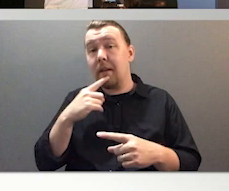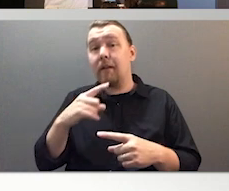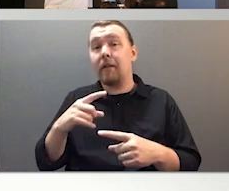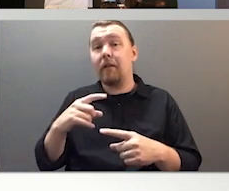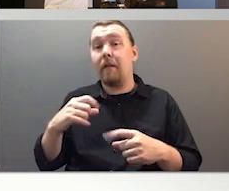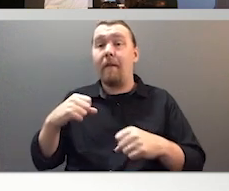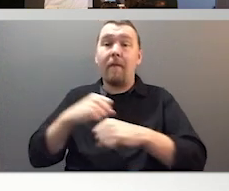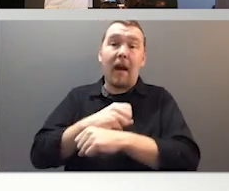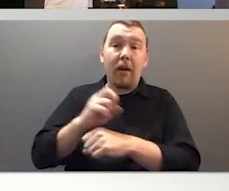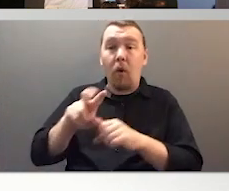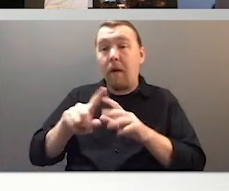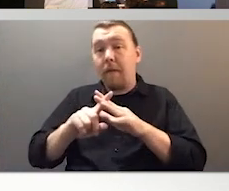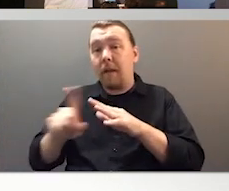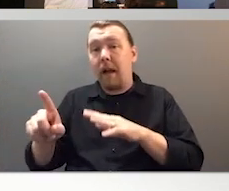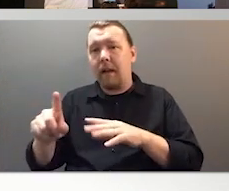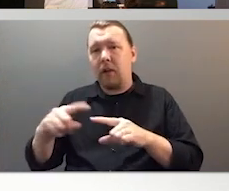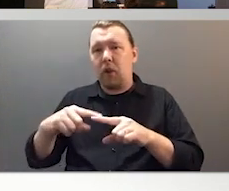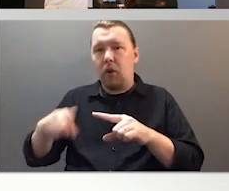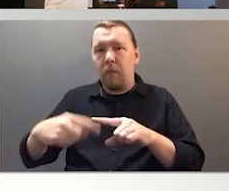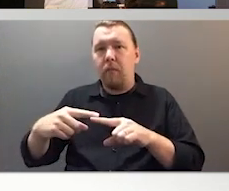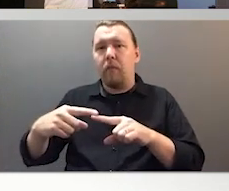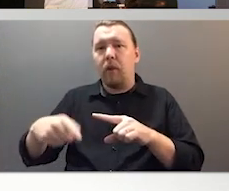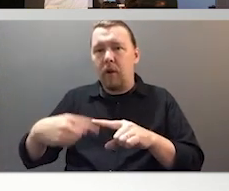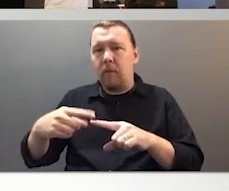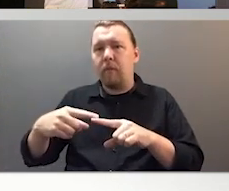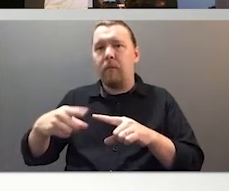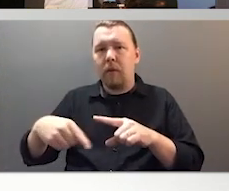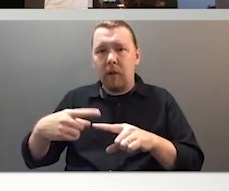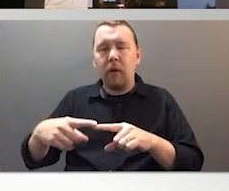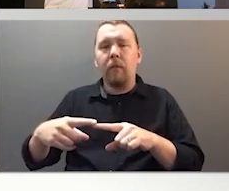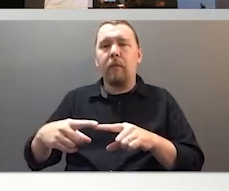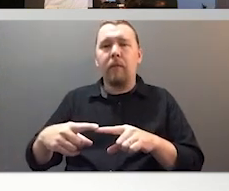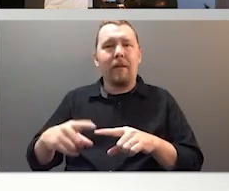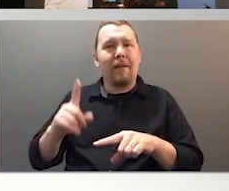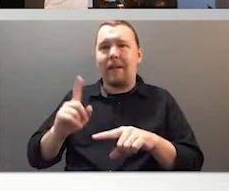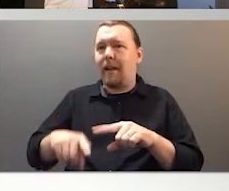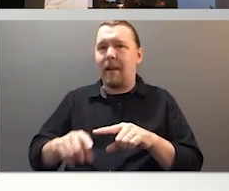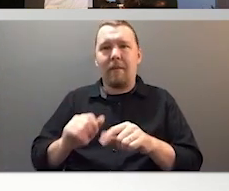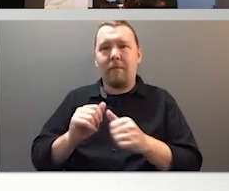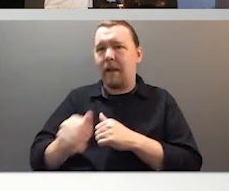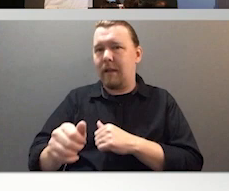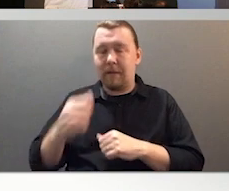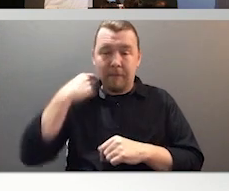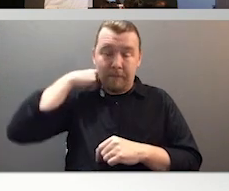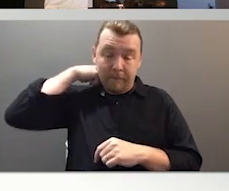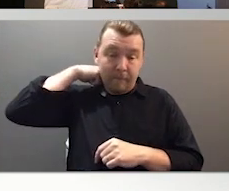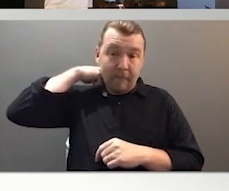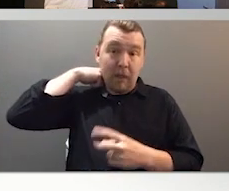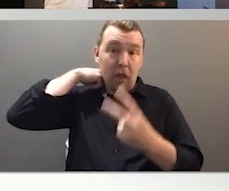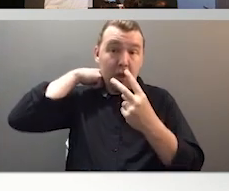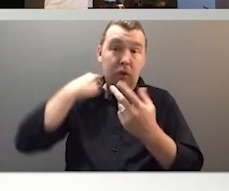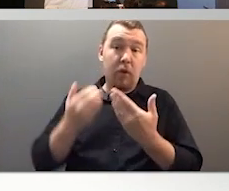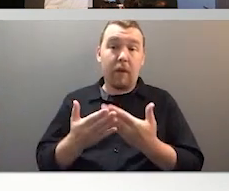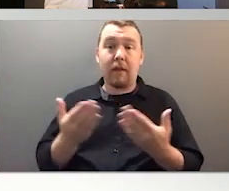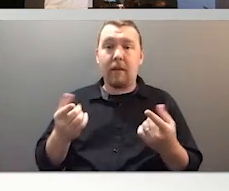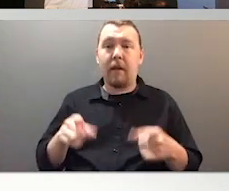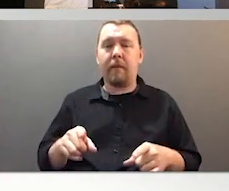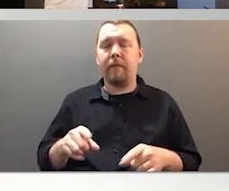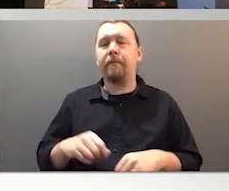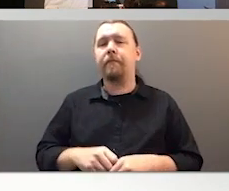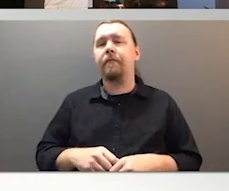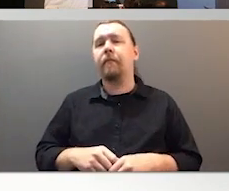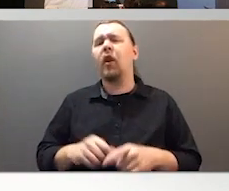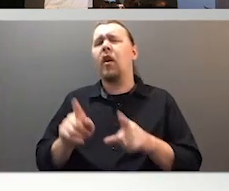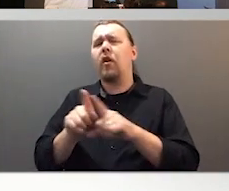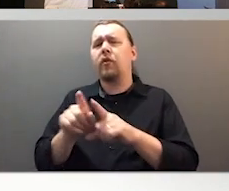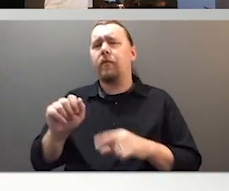but it can't get past a certain part of the brain. So 2 different things happen. Also with autism, in a